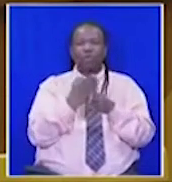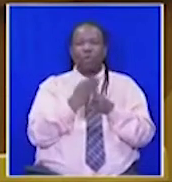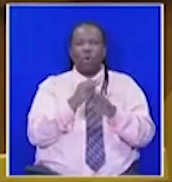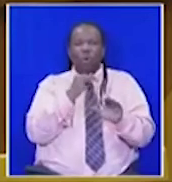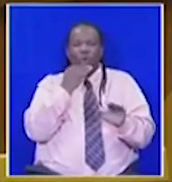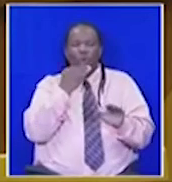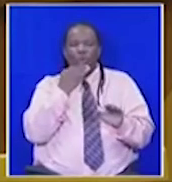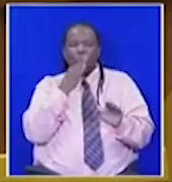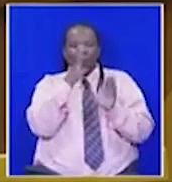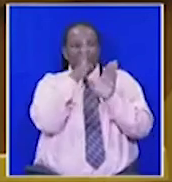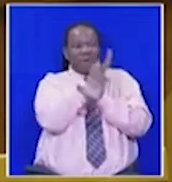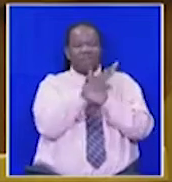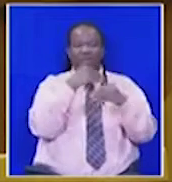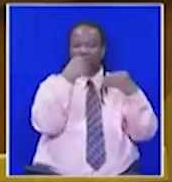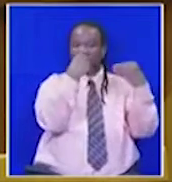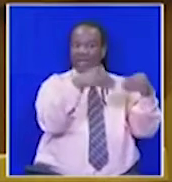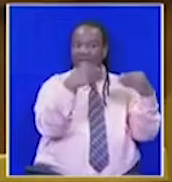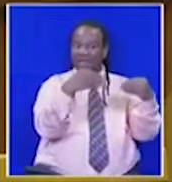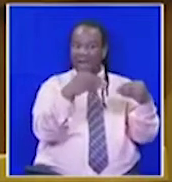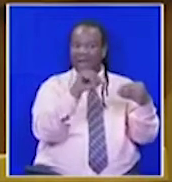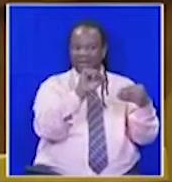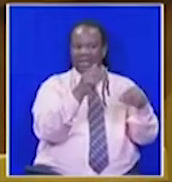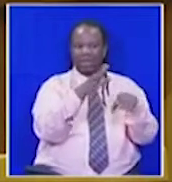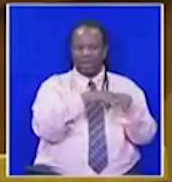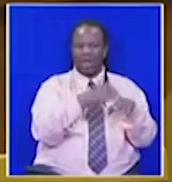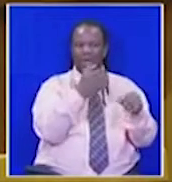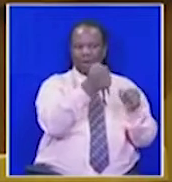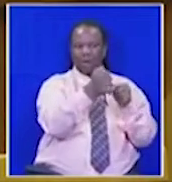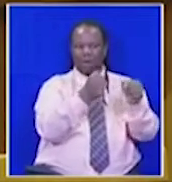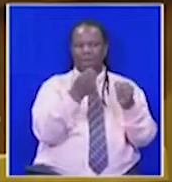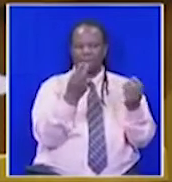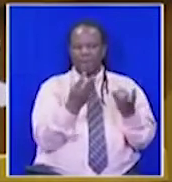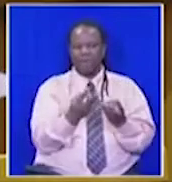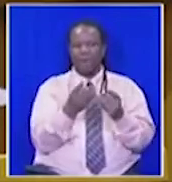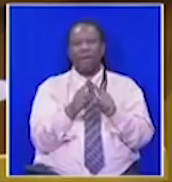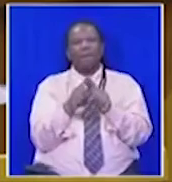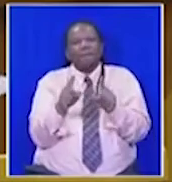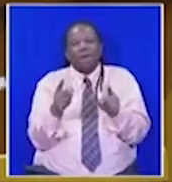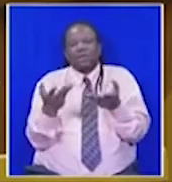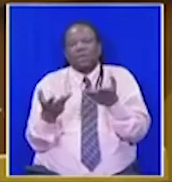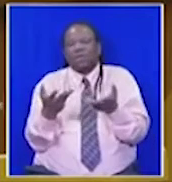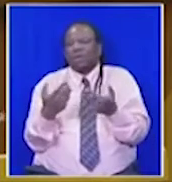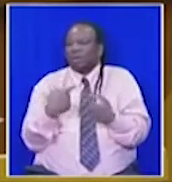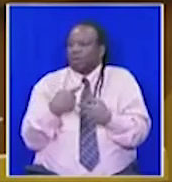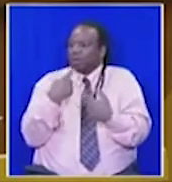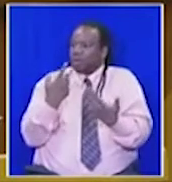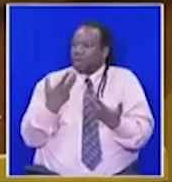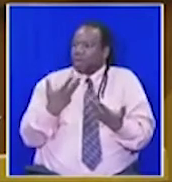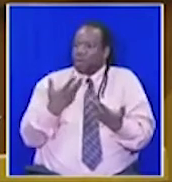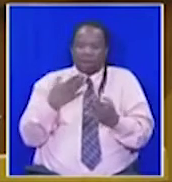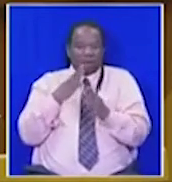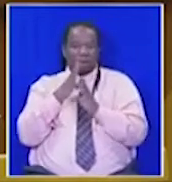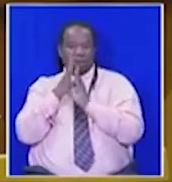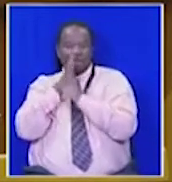sector. And nowhere in the presentation does it say, where are we going to get the jobs in the private sector?